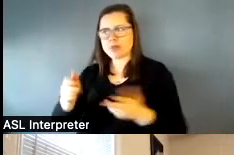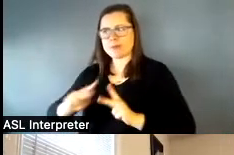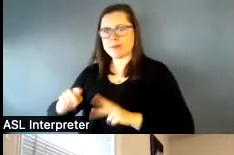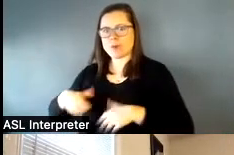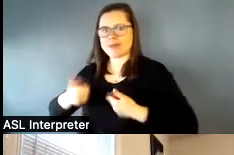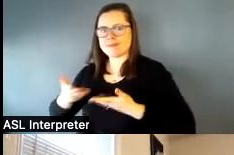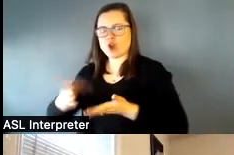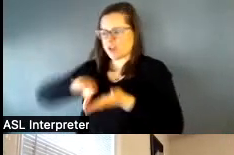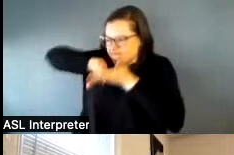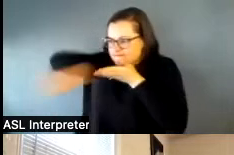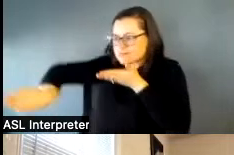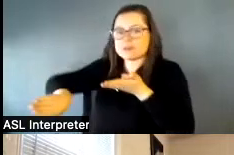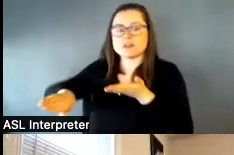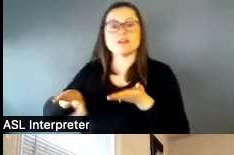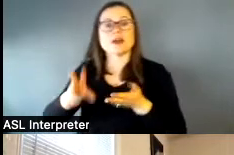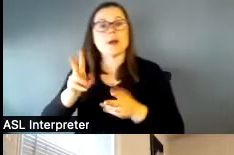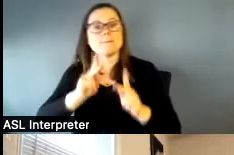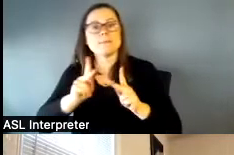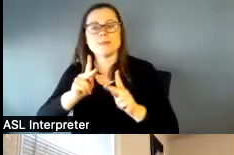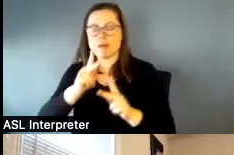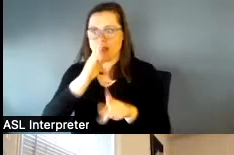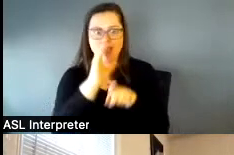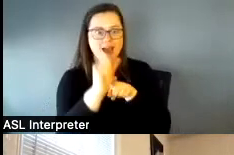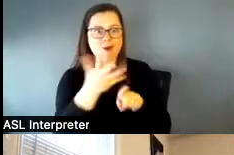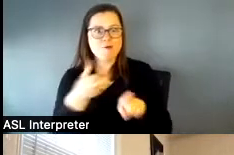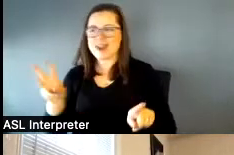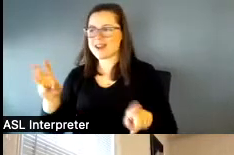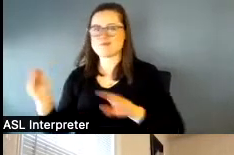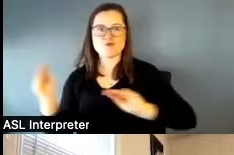brought west, tempted by these pictures made by the railways,